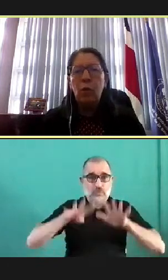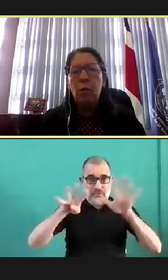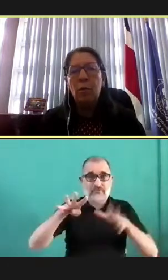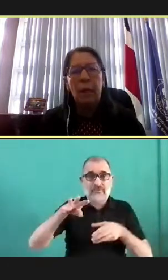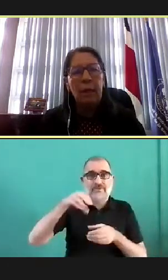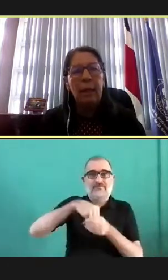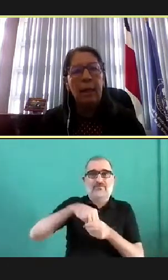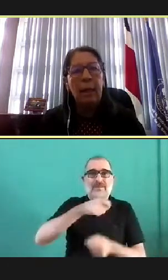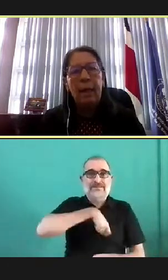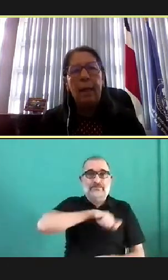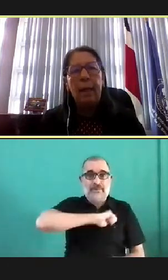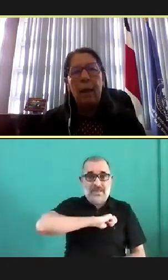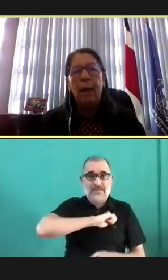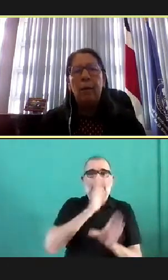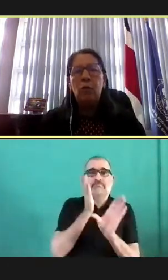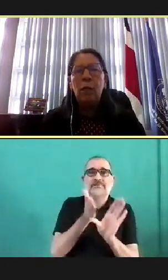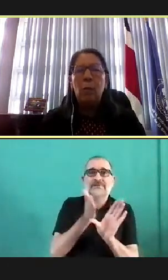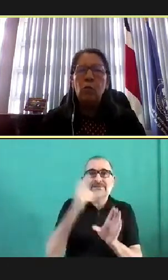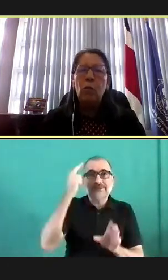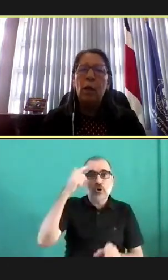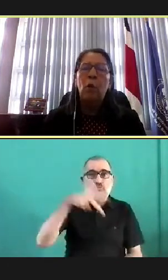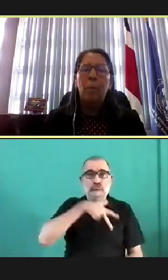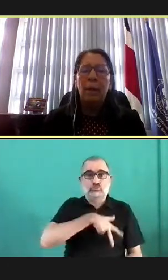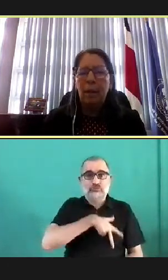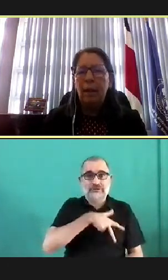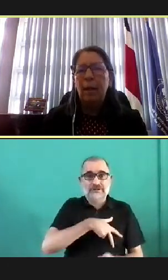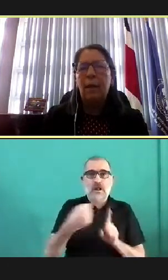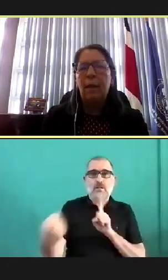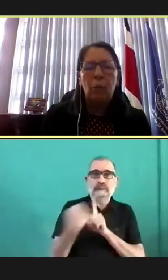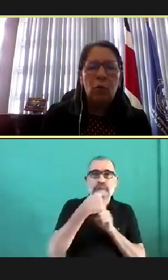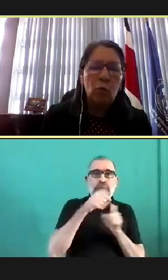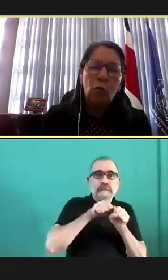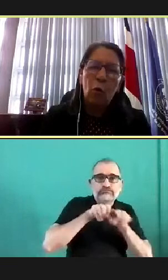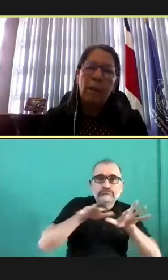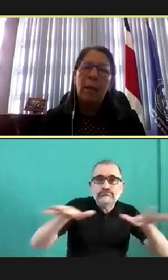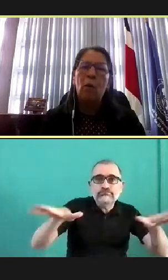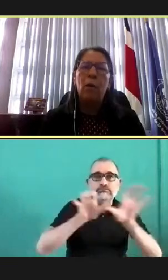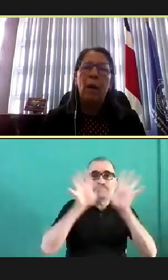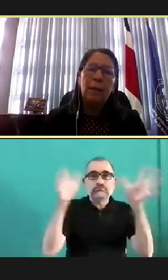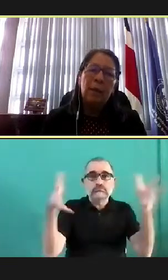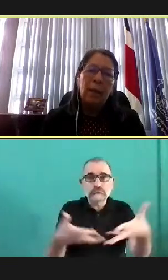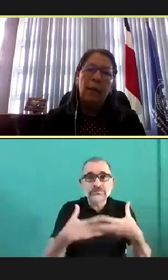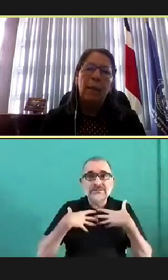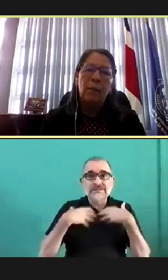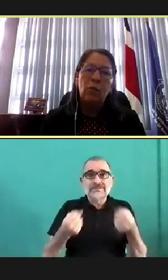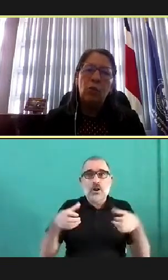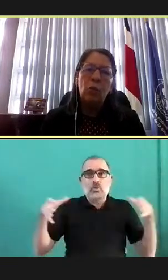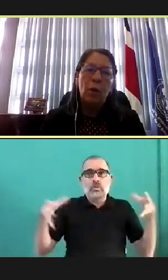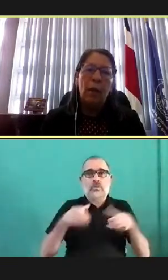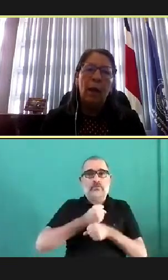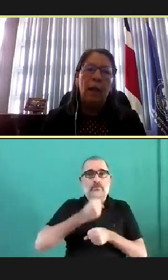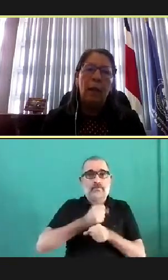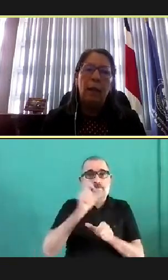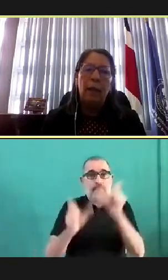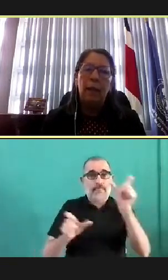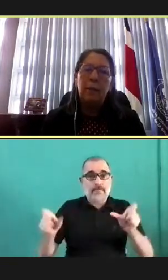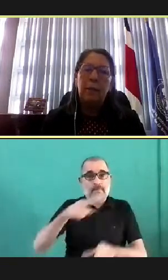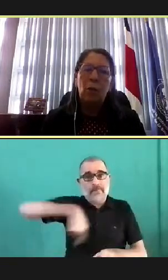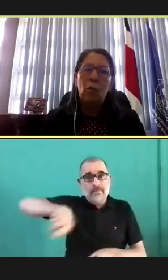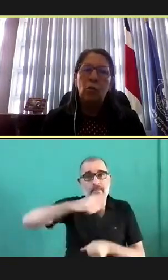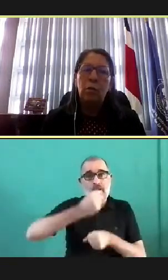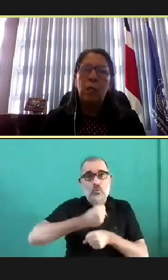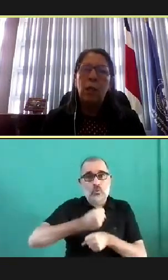we developed a work plan. It's important to also mention that we